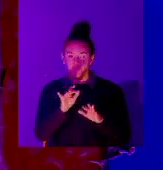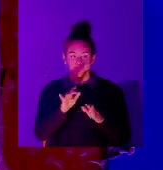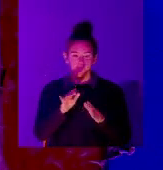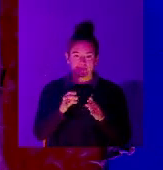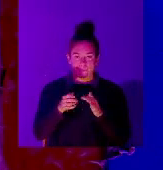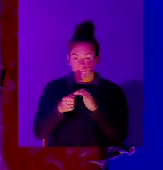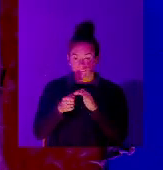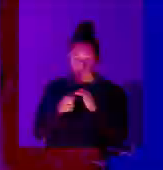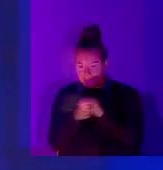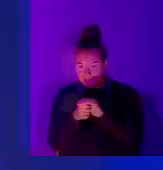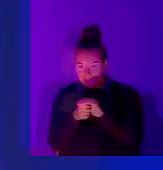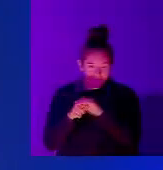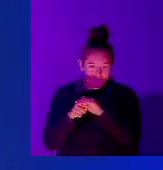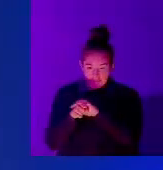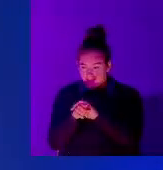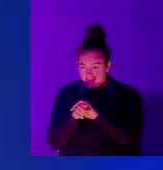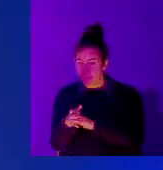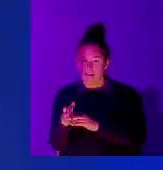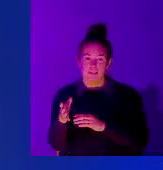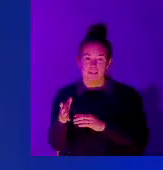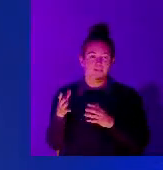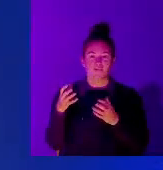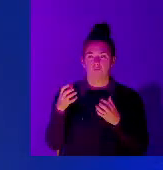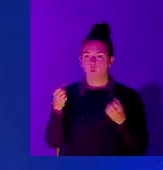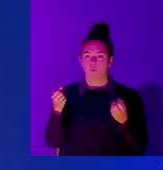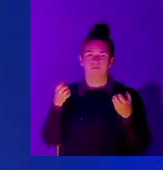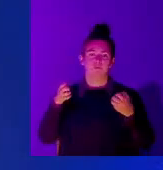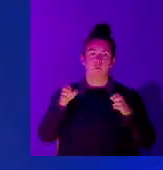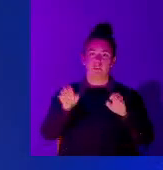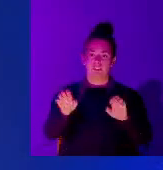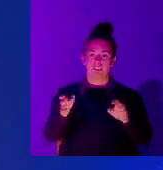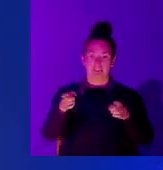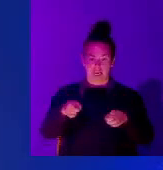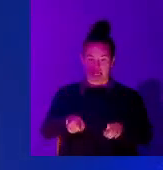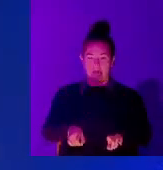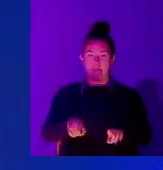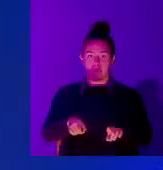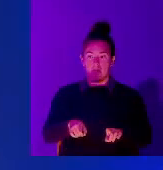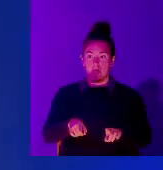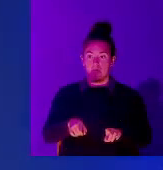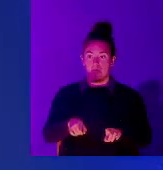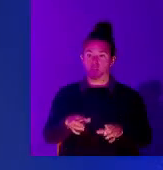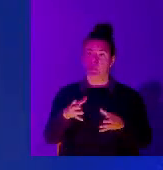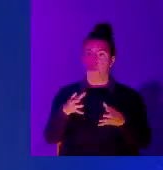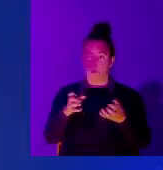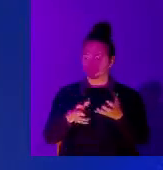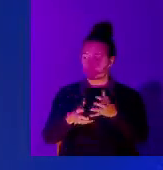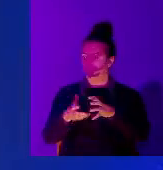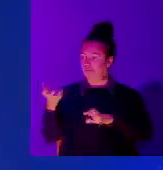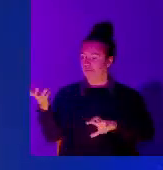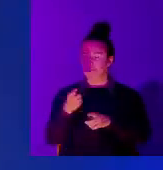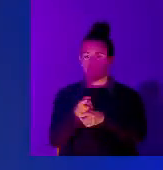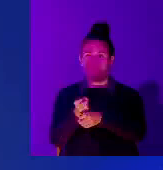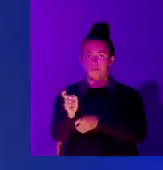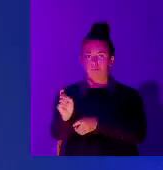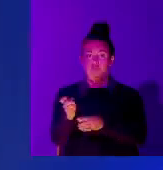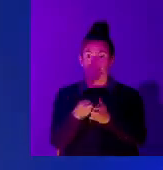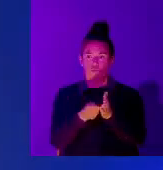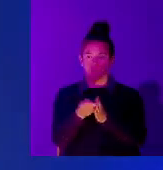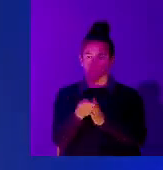to corrupt the truth. They want to pervert the truth. They want to water down the truth.